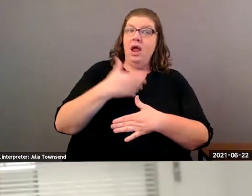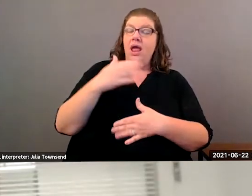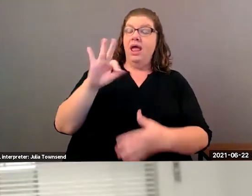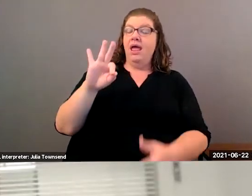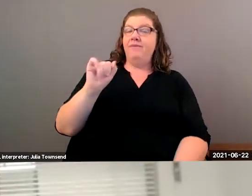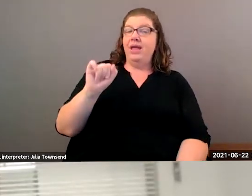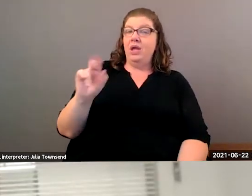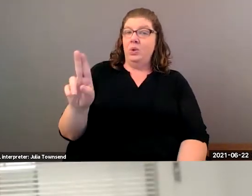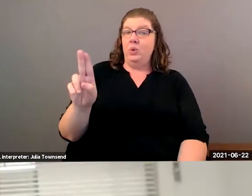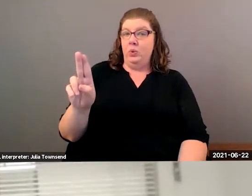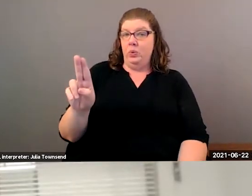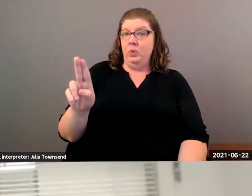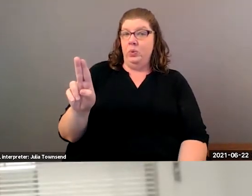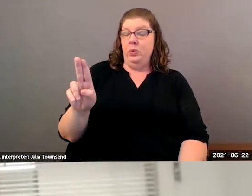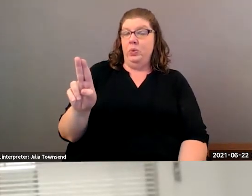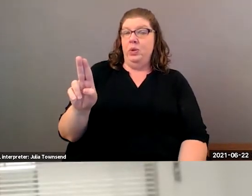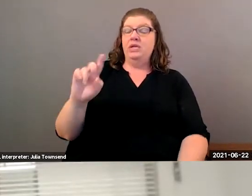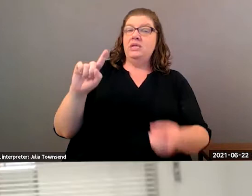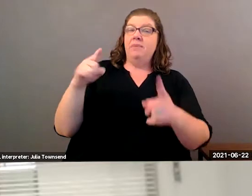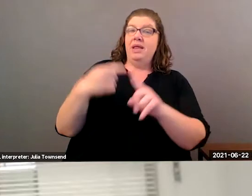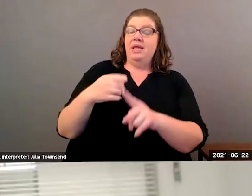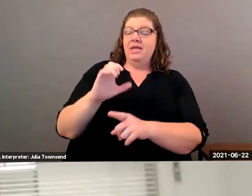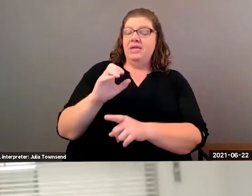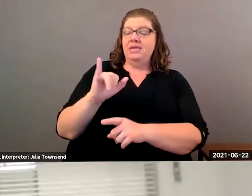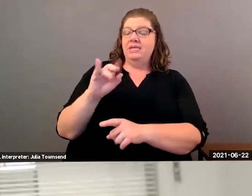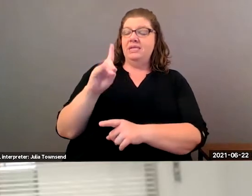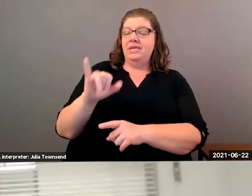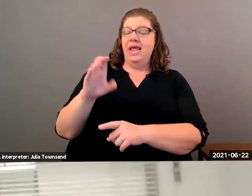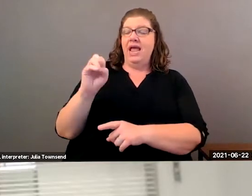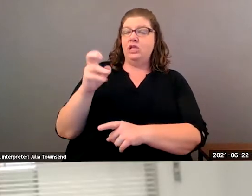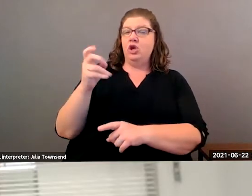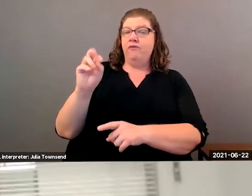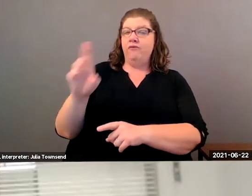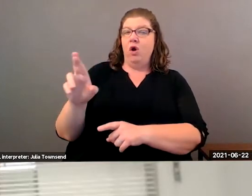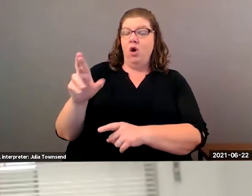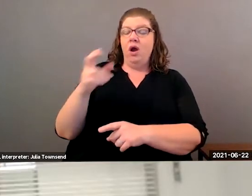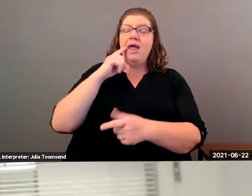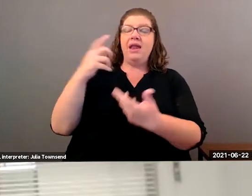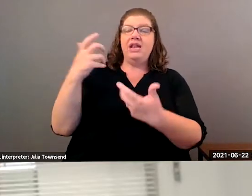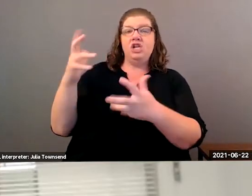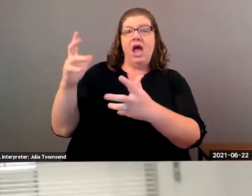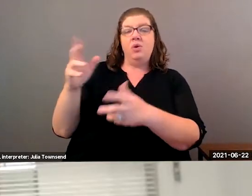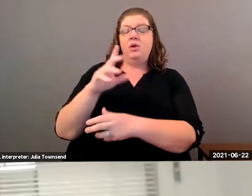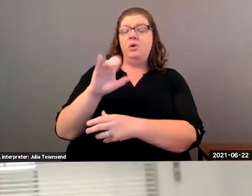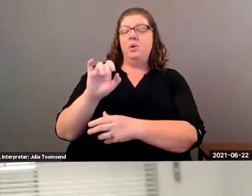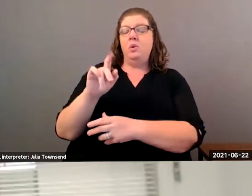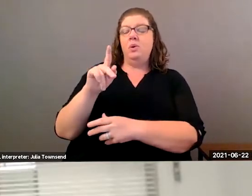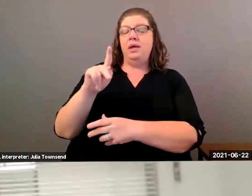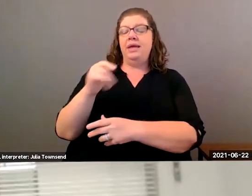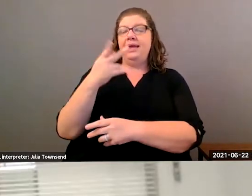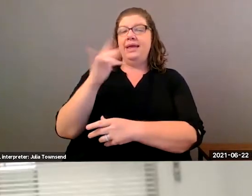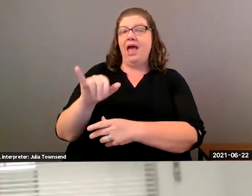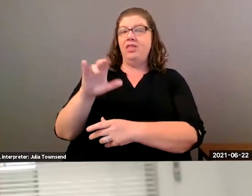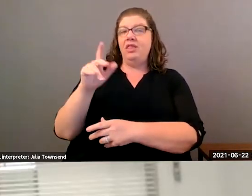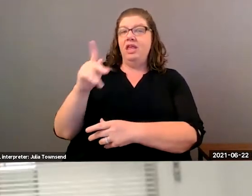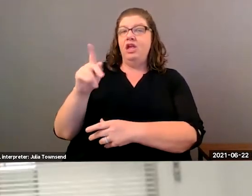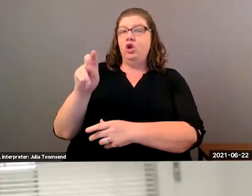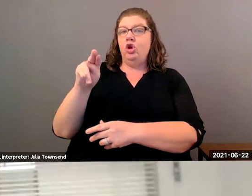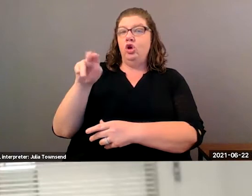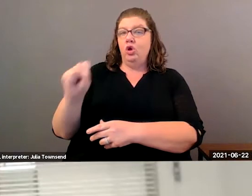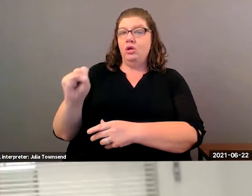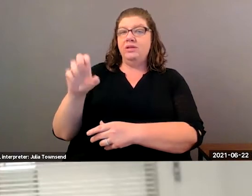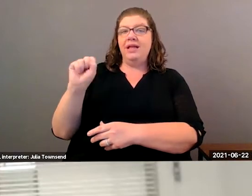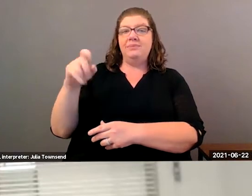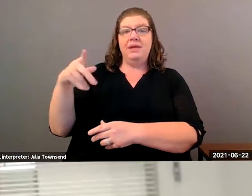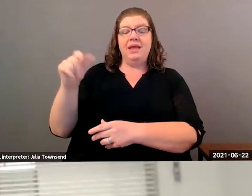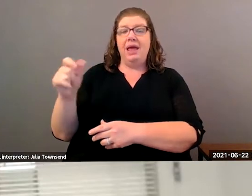FAU, specifically Cindy Escobar, and a shout out to Kathy Kearns from STA as well, because we are moving